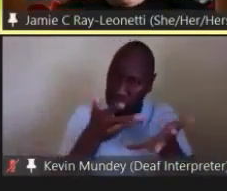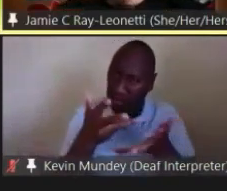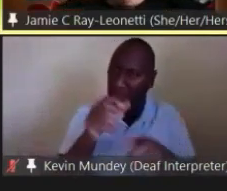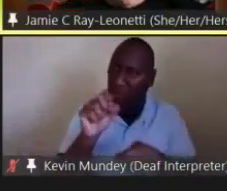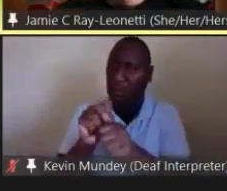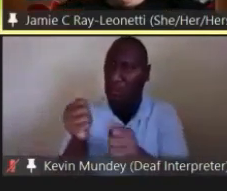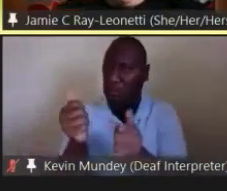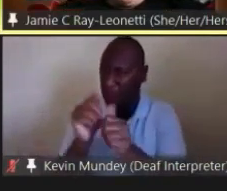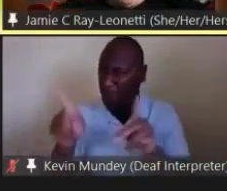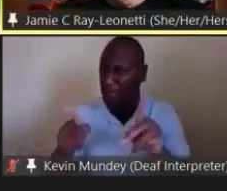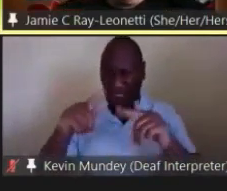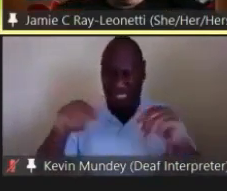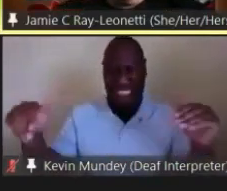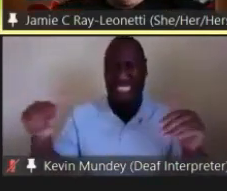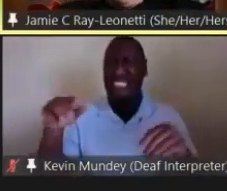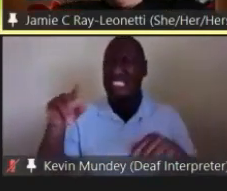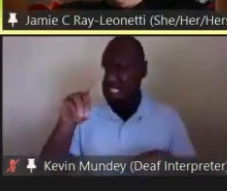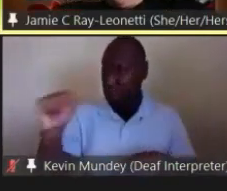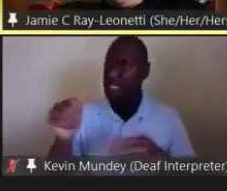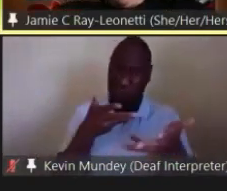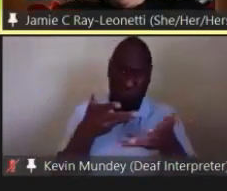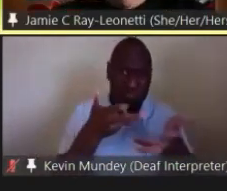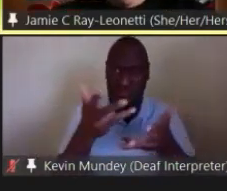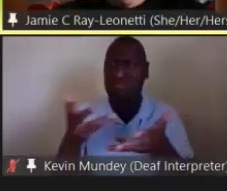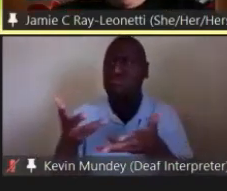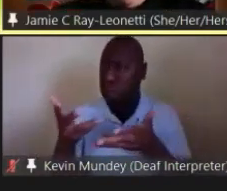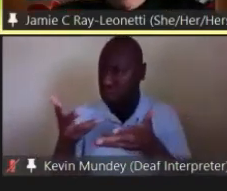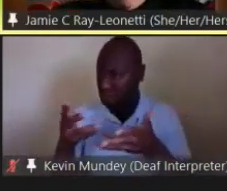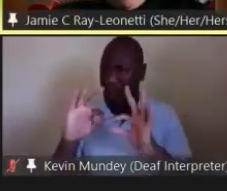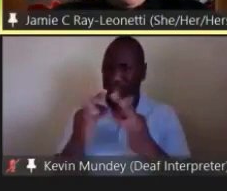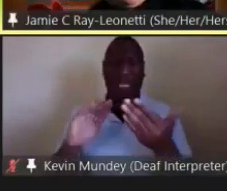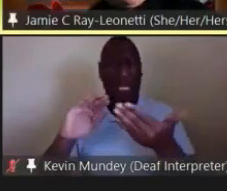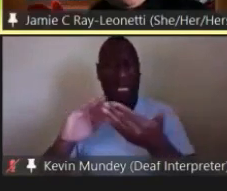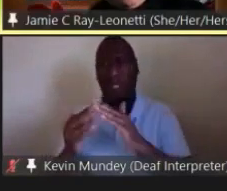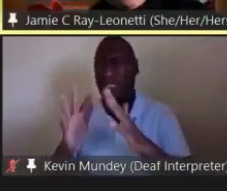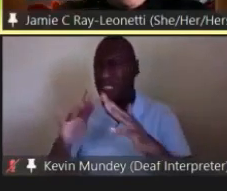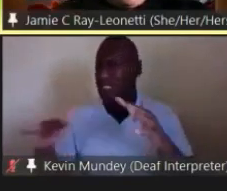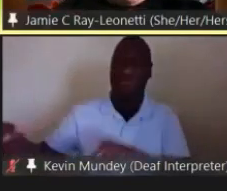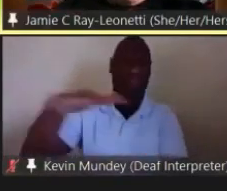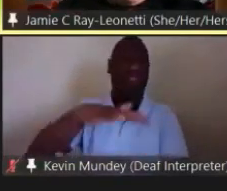disabilities and their families in diverse communities across Pennsylvania